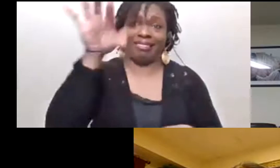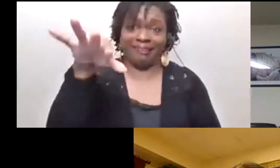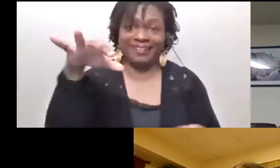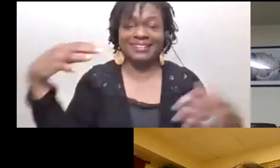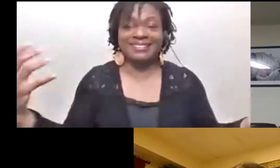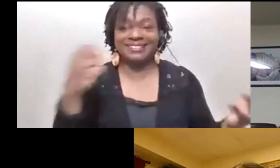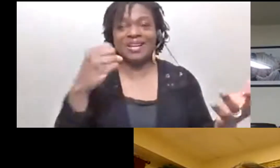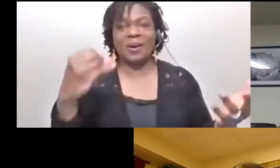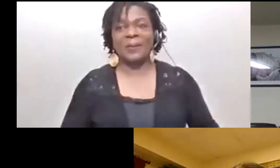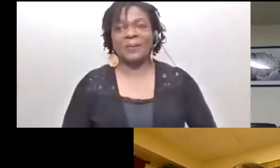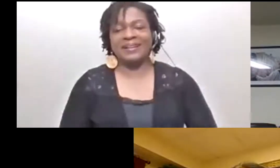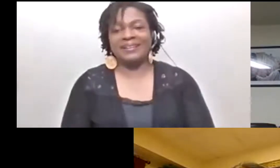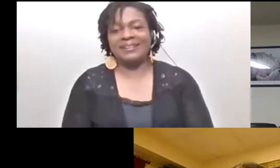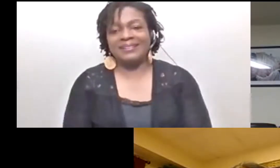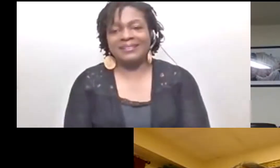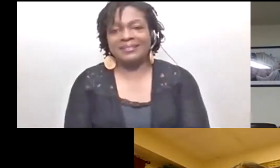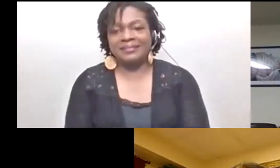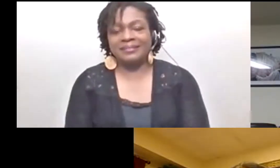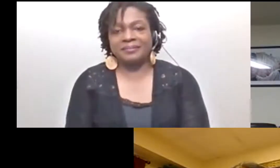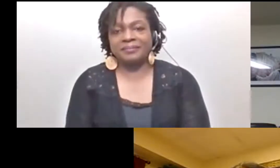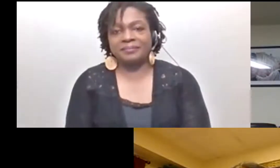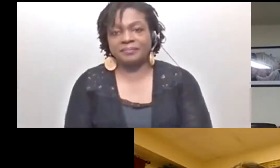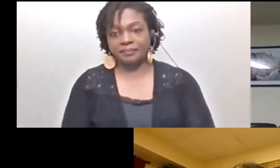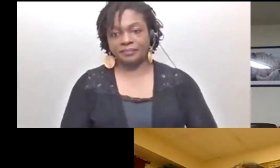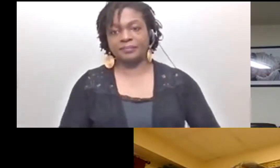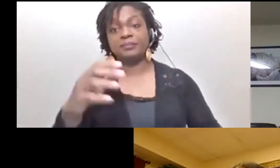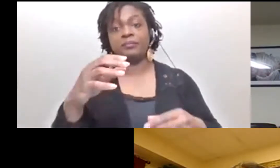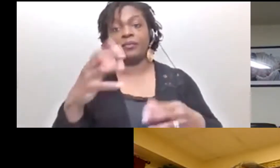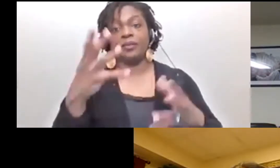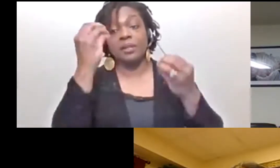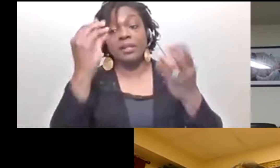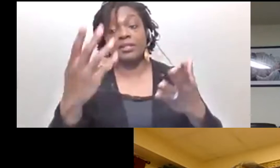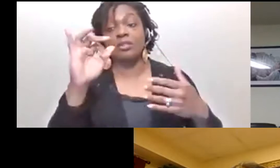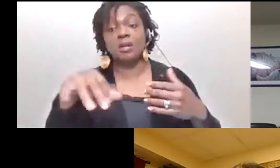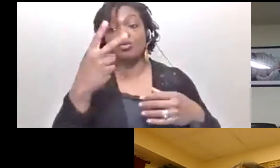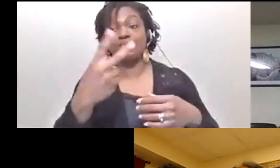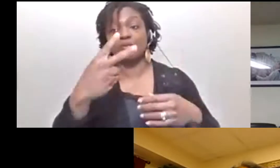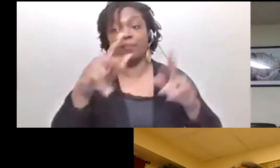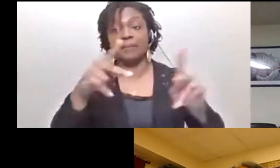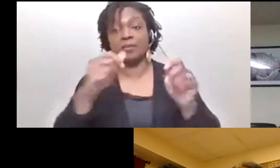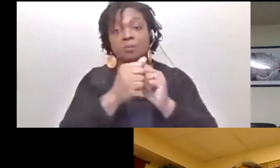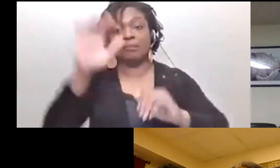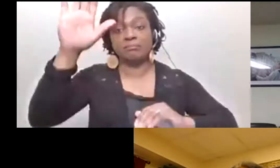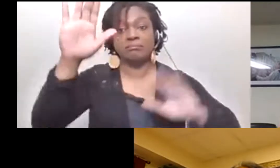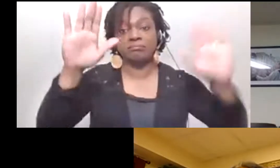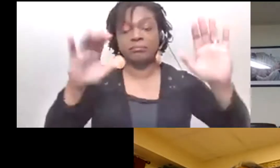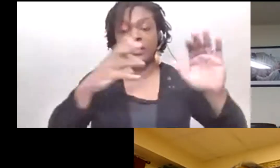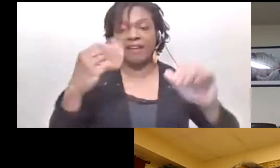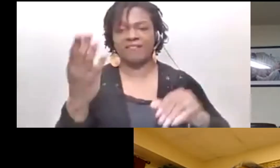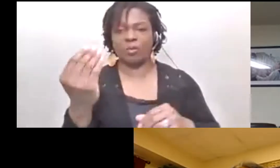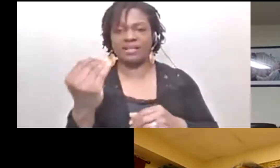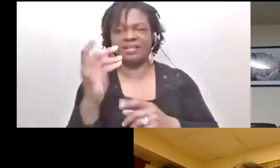This so is, go ahead. Ma'am. no, I just want to let you know we have 2 people with their hands raised and we have Oh, go ahead. 14 minutes